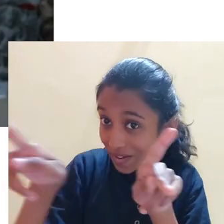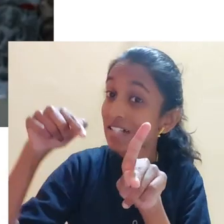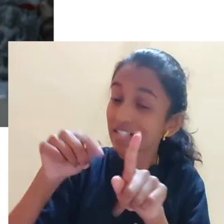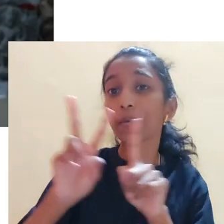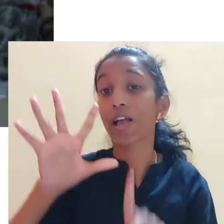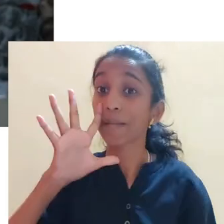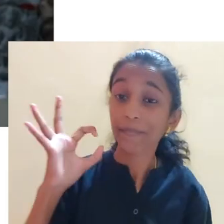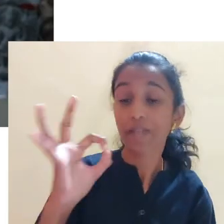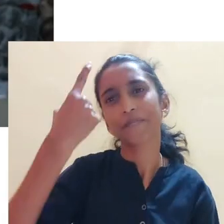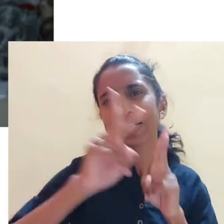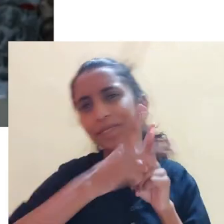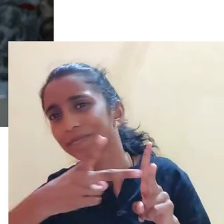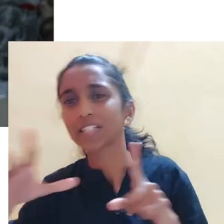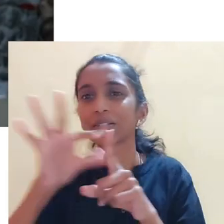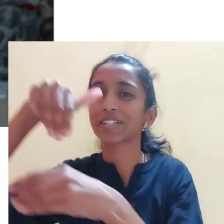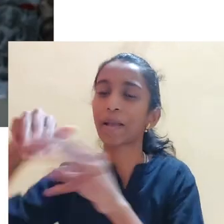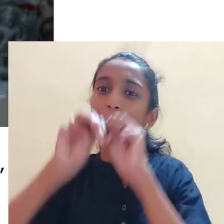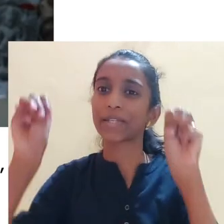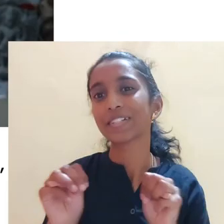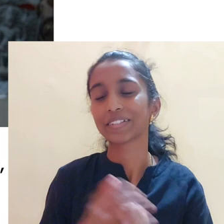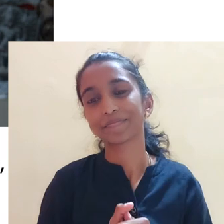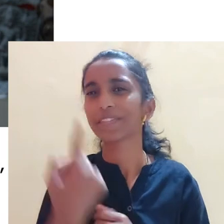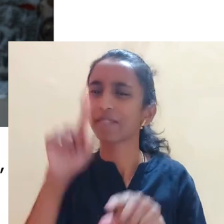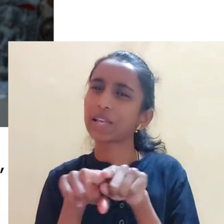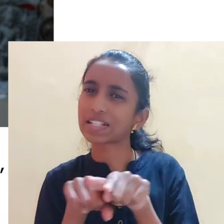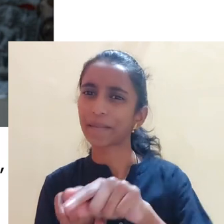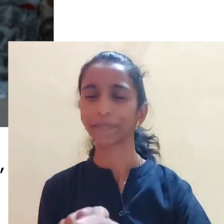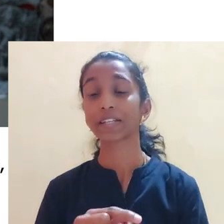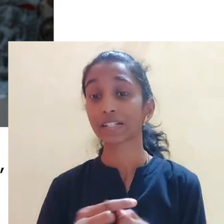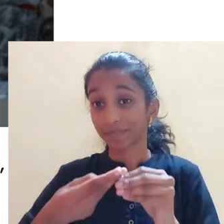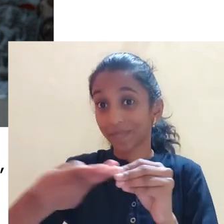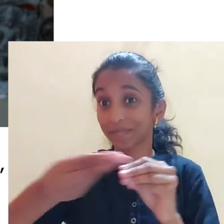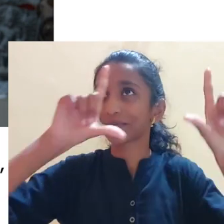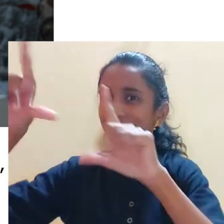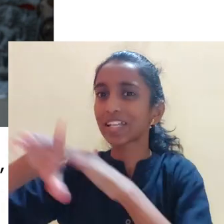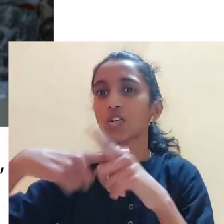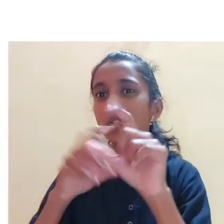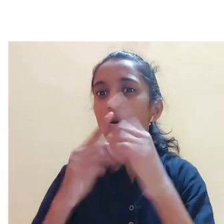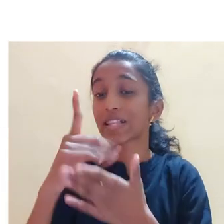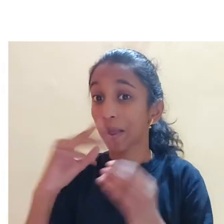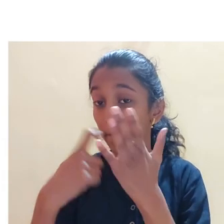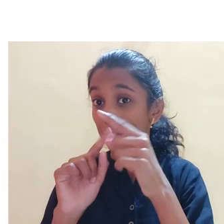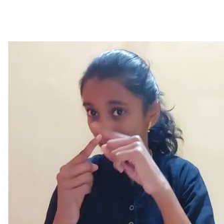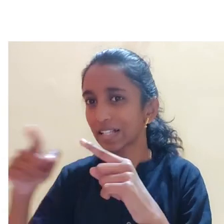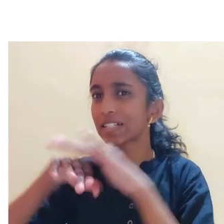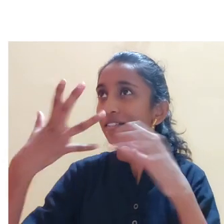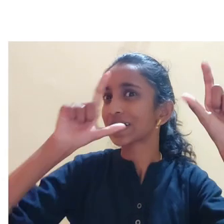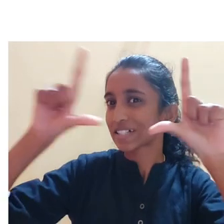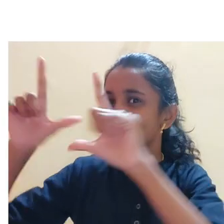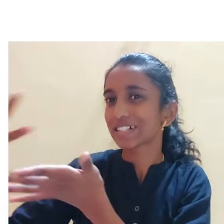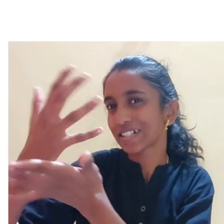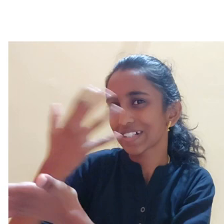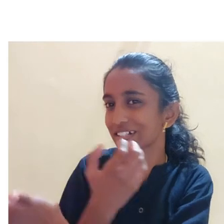is central to the various activities in a museum. For example, in the upcoming exhibition on Jyoti Bhatt, the meticulously